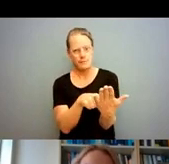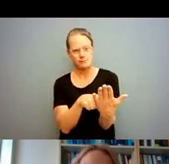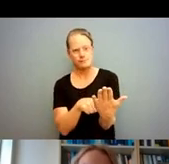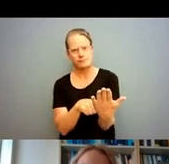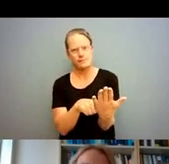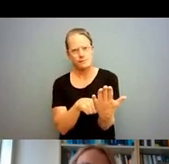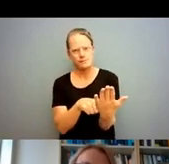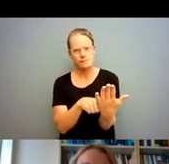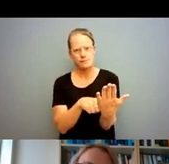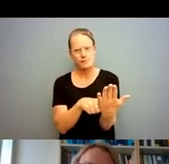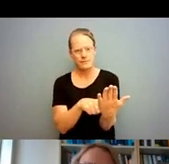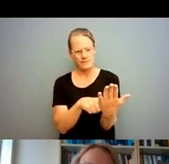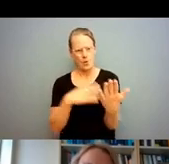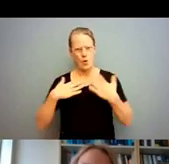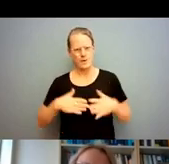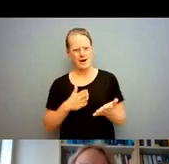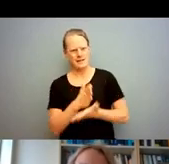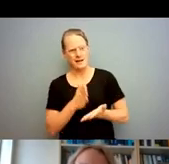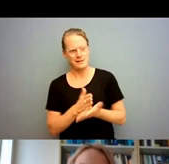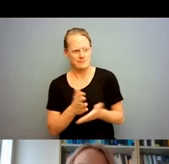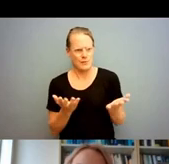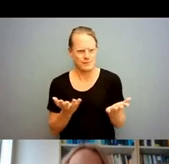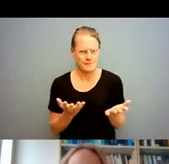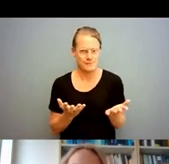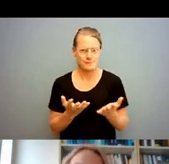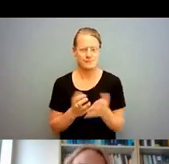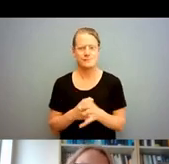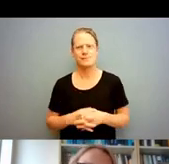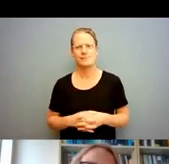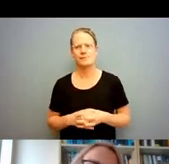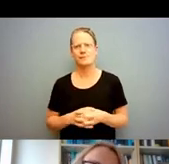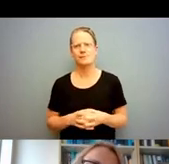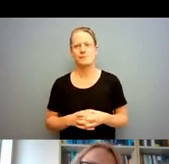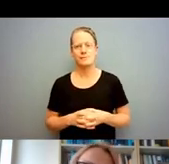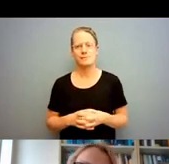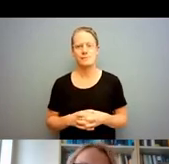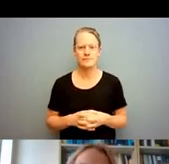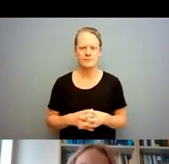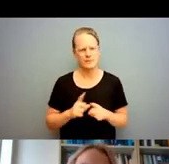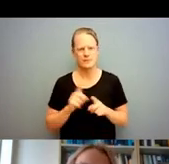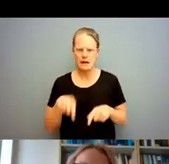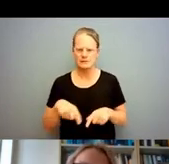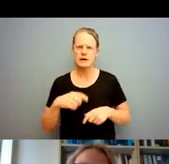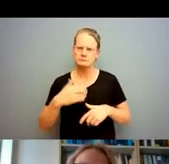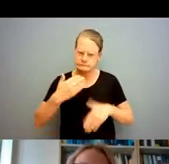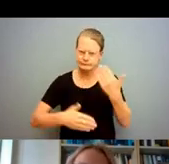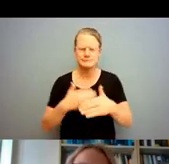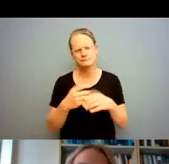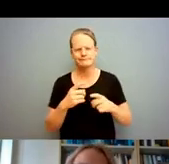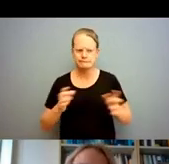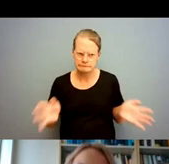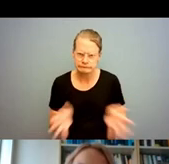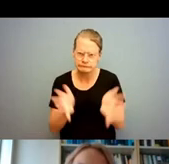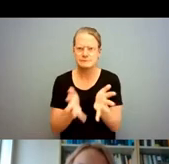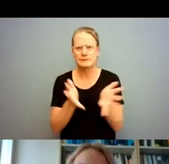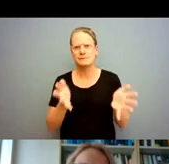law, and that it requires active implementation from states. But it's not just